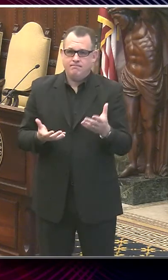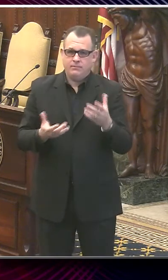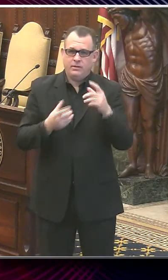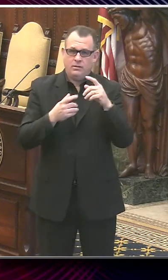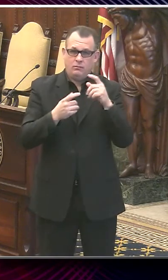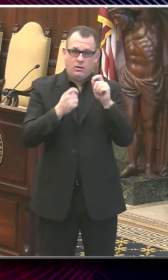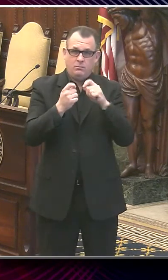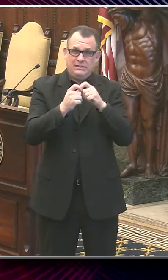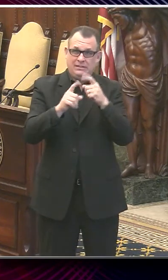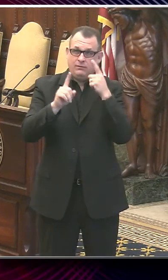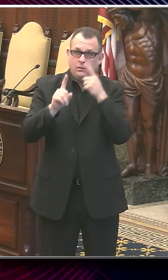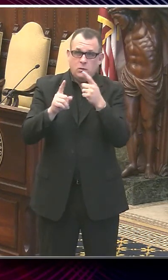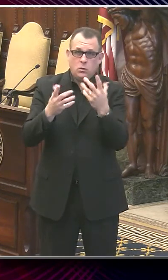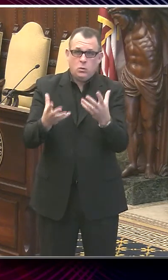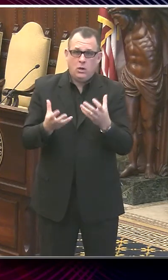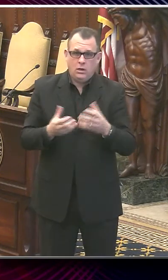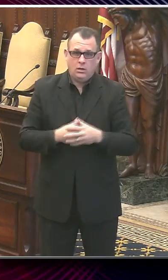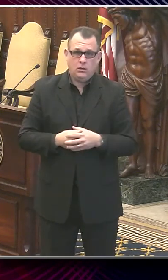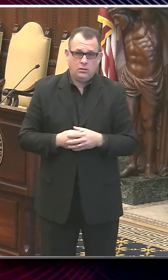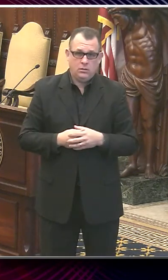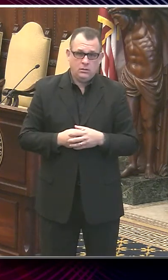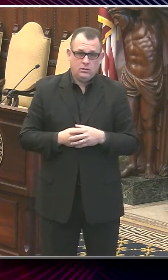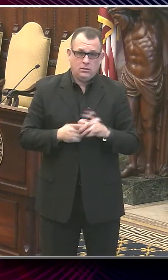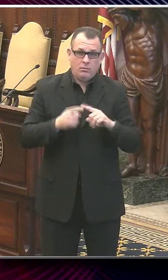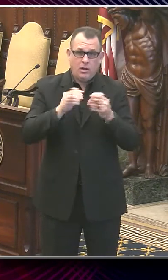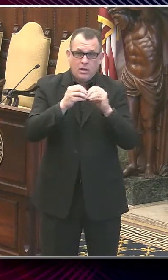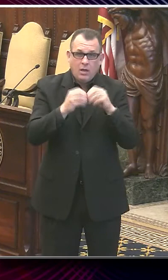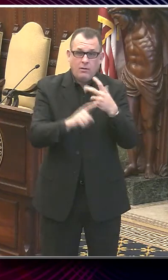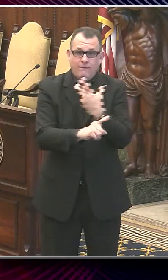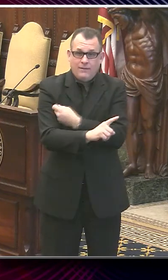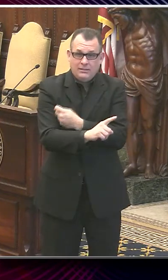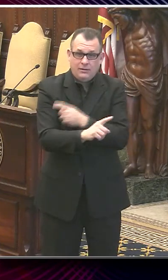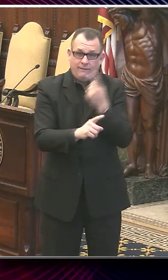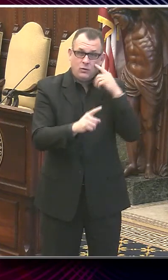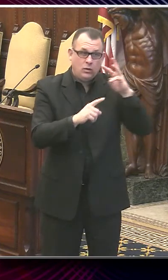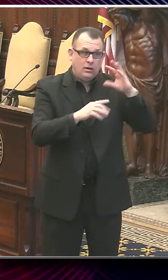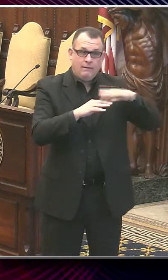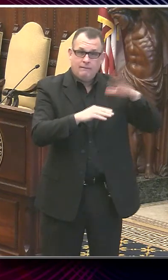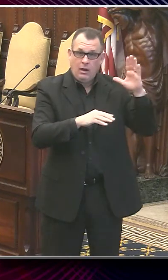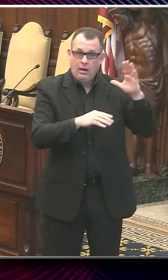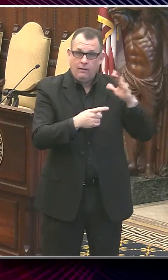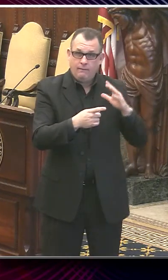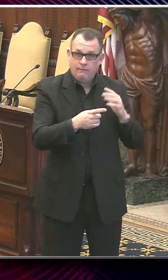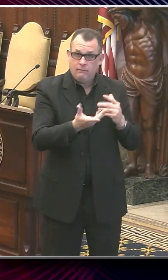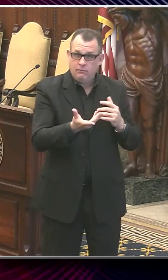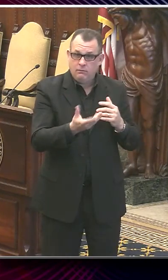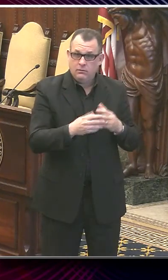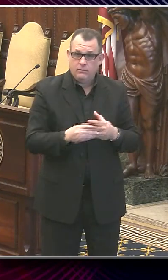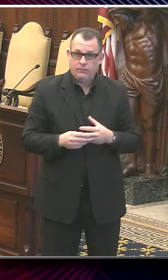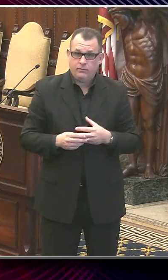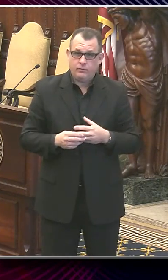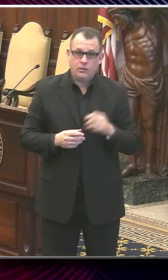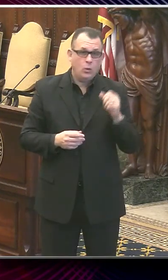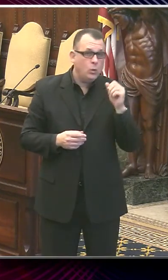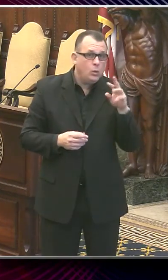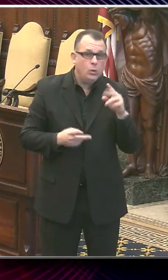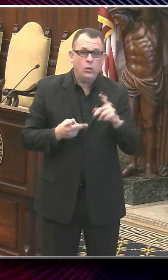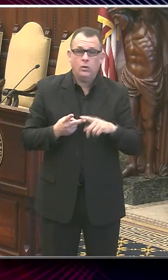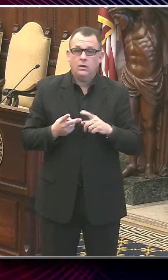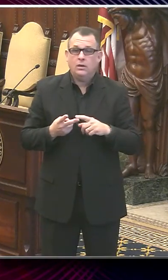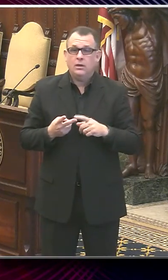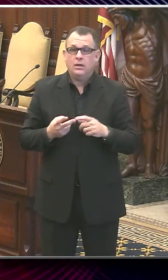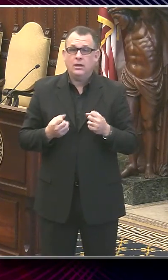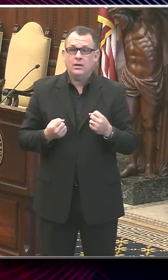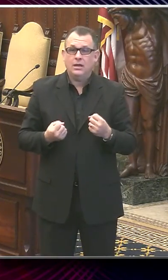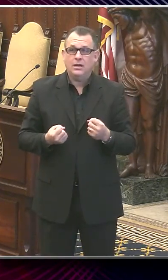for in terms of level of vaccinations for those 65 and older, or the number of new hospitalizations coming down